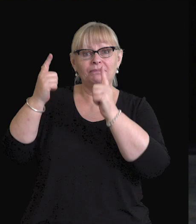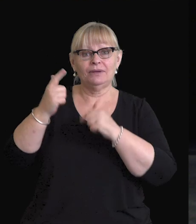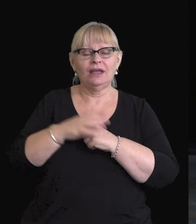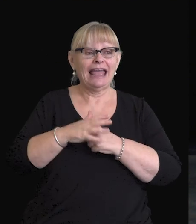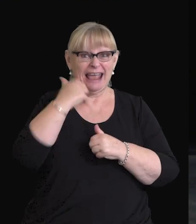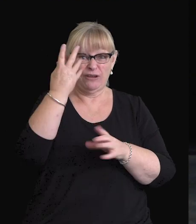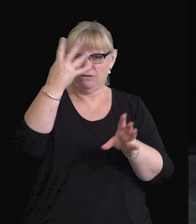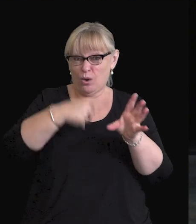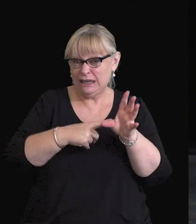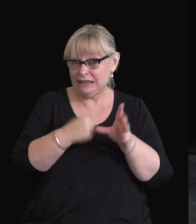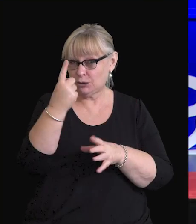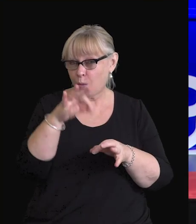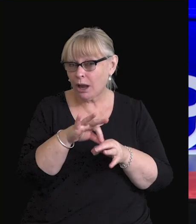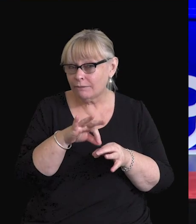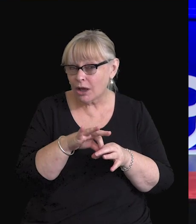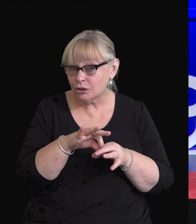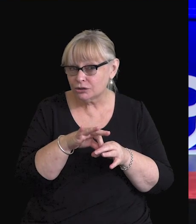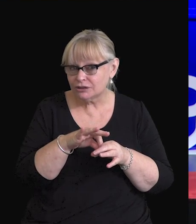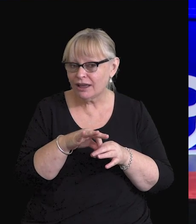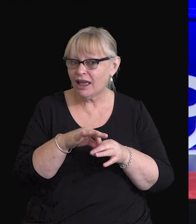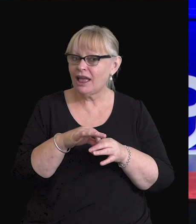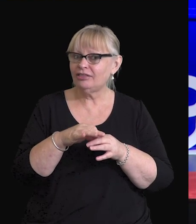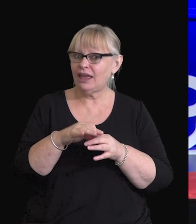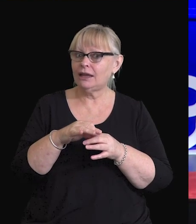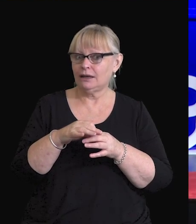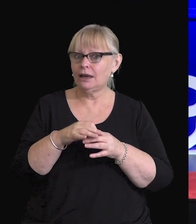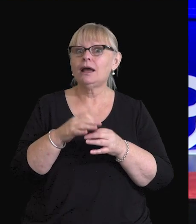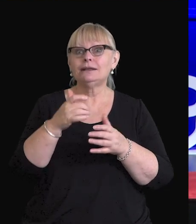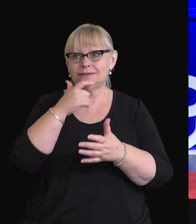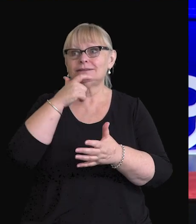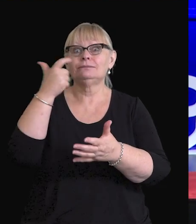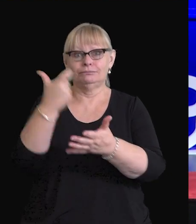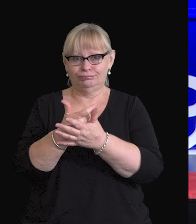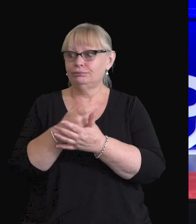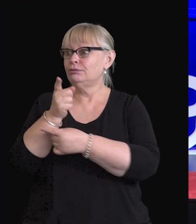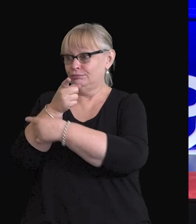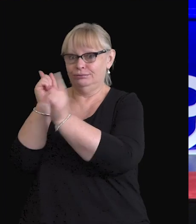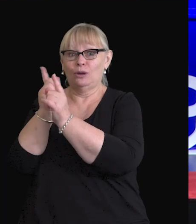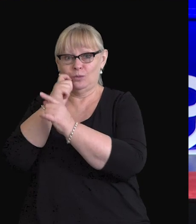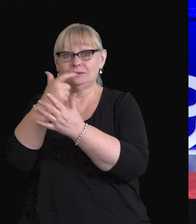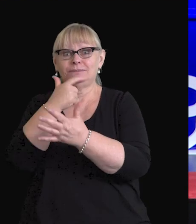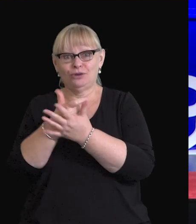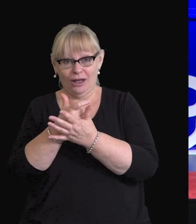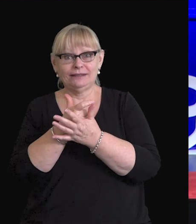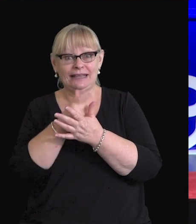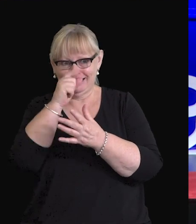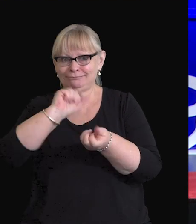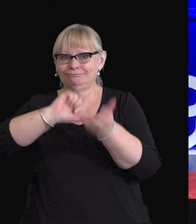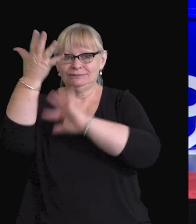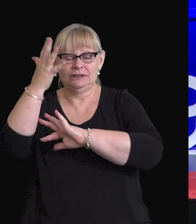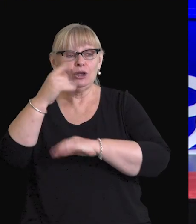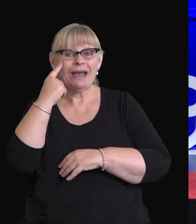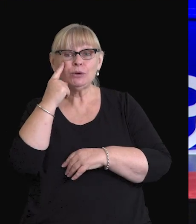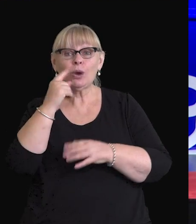one vote every 4 years, then surprising and destructive may be the outcomes. We only have to look around the world over the last